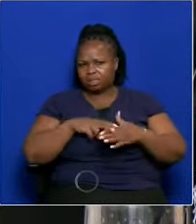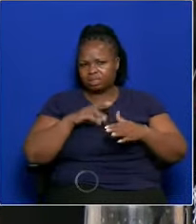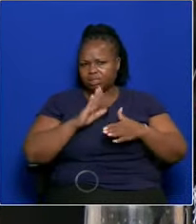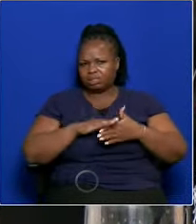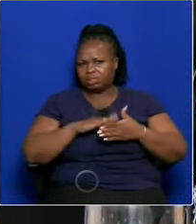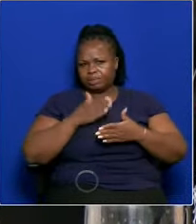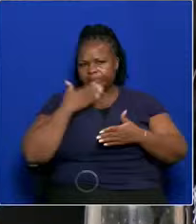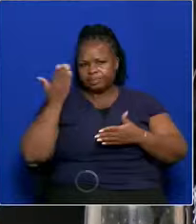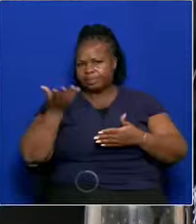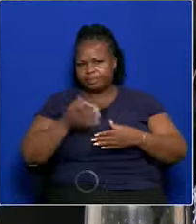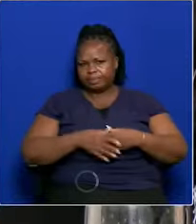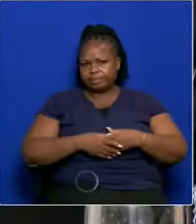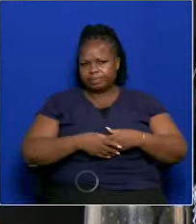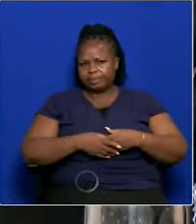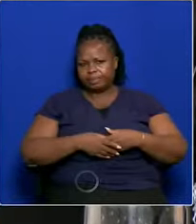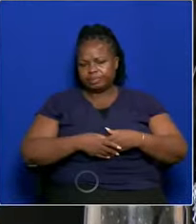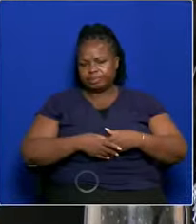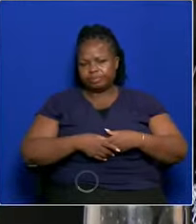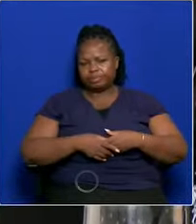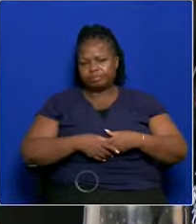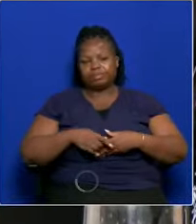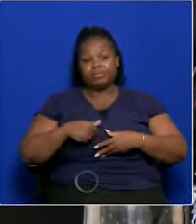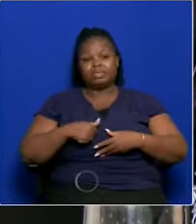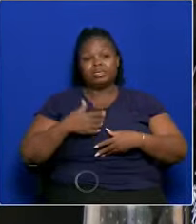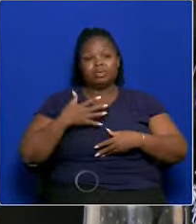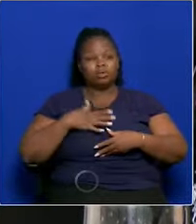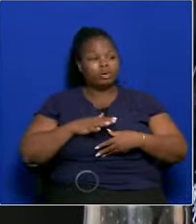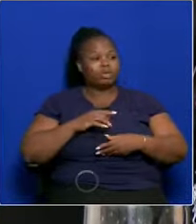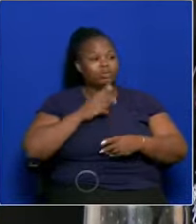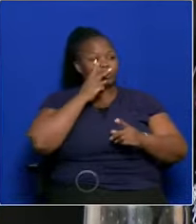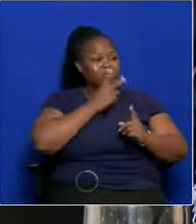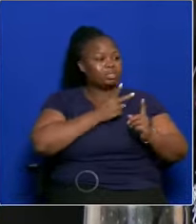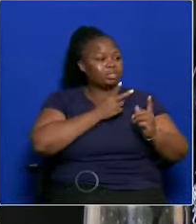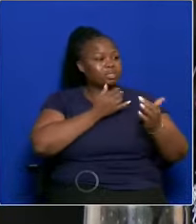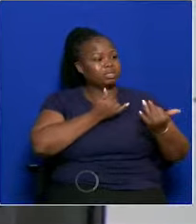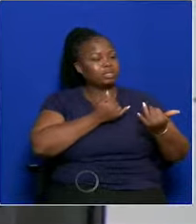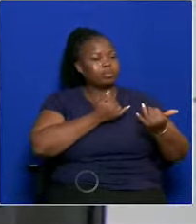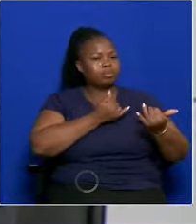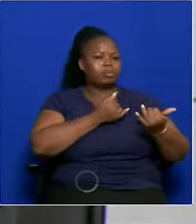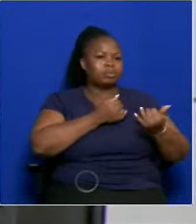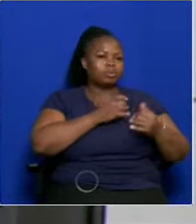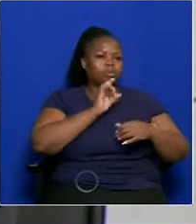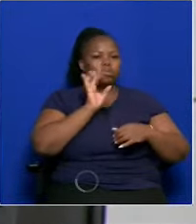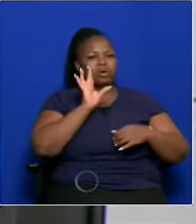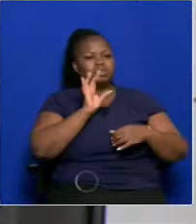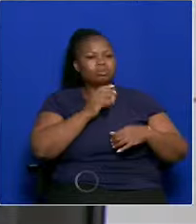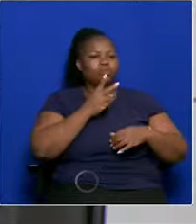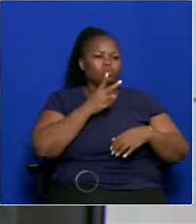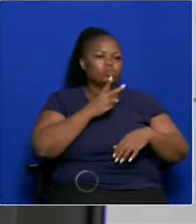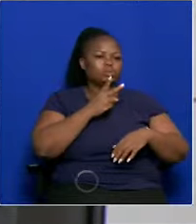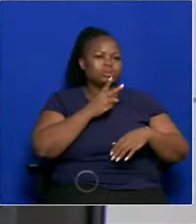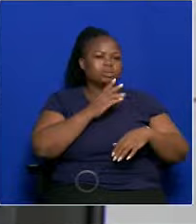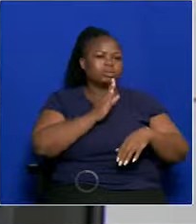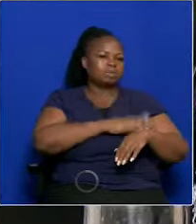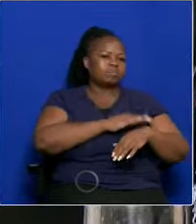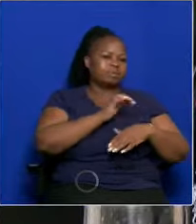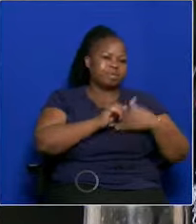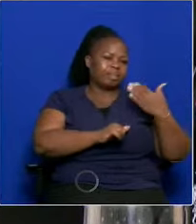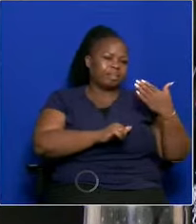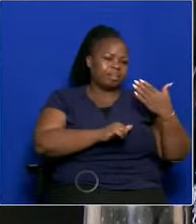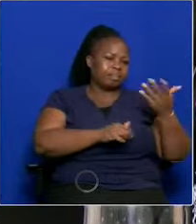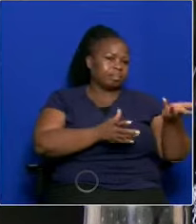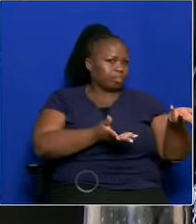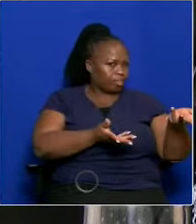I guess my question is, at this point you're seeing him once, twice a month. Yes. So